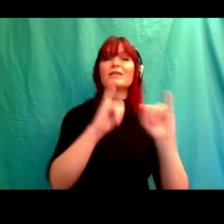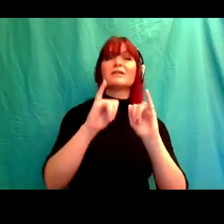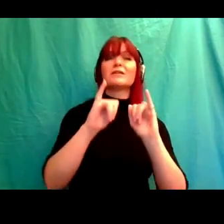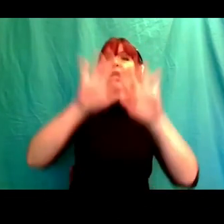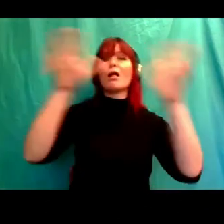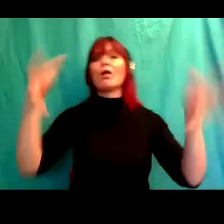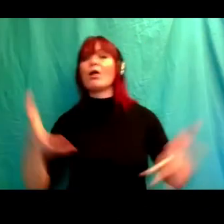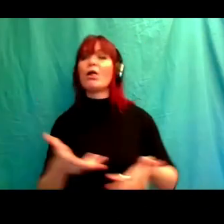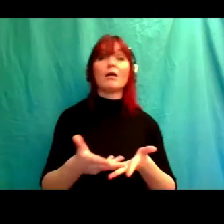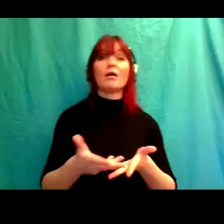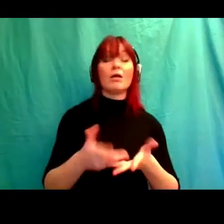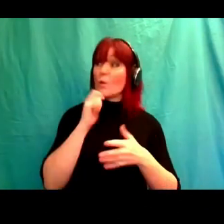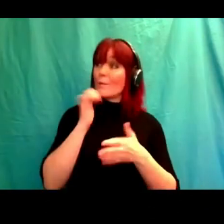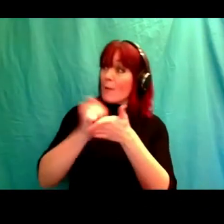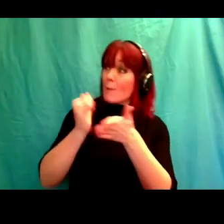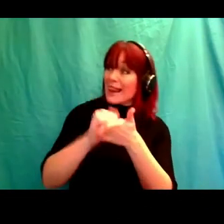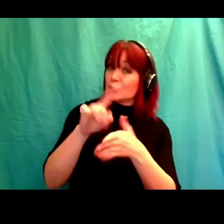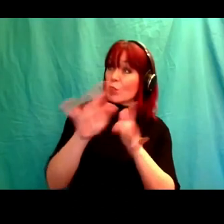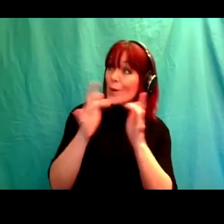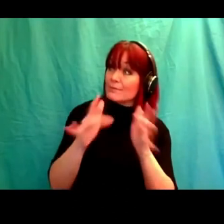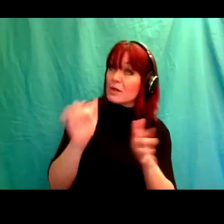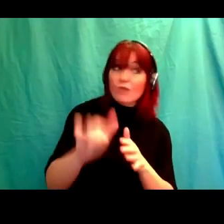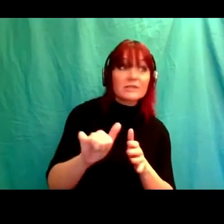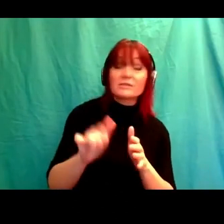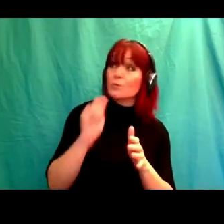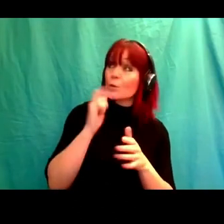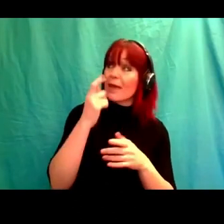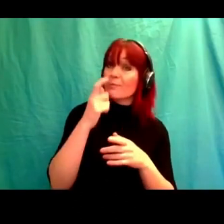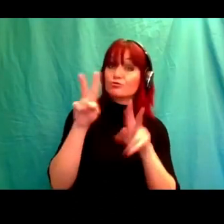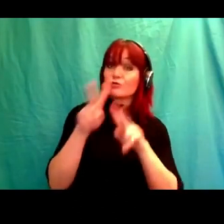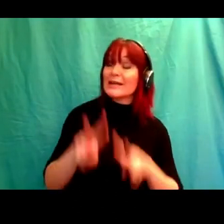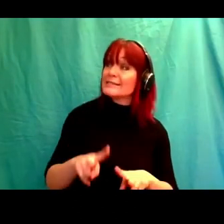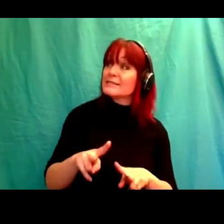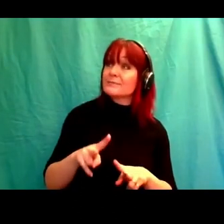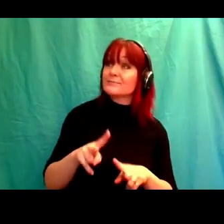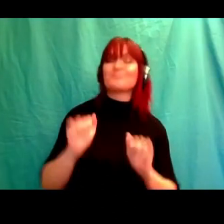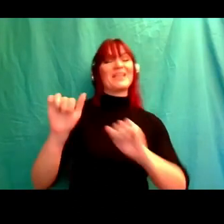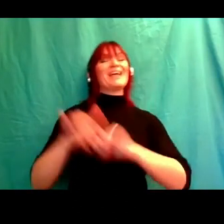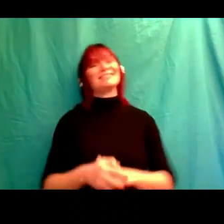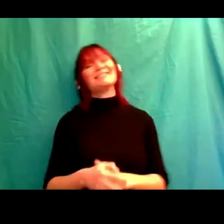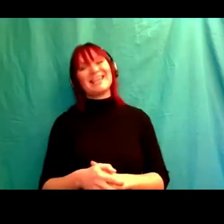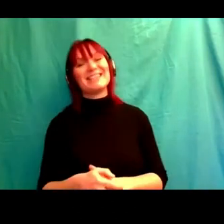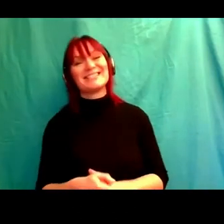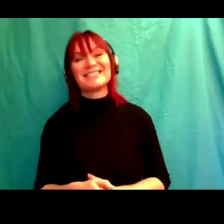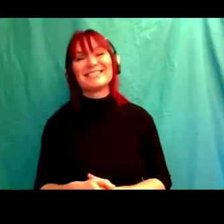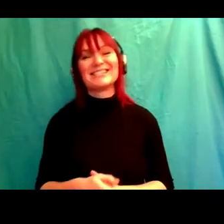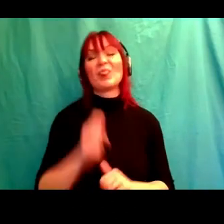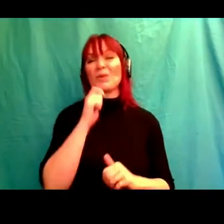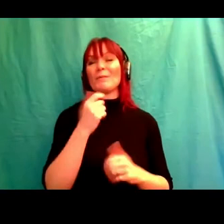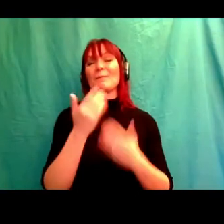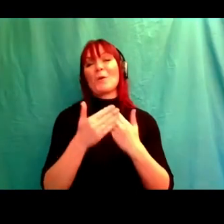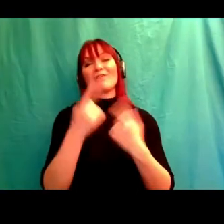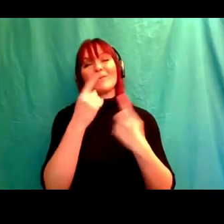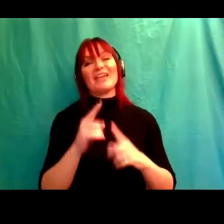few weeks on our website, so people will be able to read more about that if they're interested. Yeah, lots of nods, good. A more stand